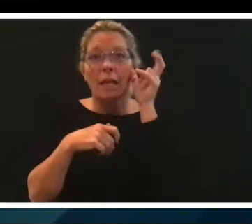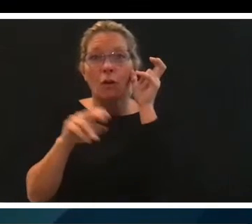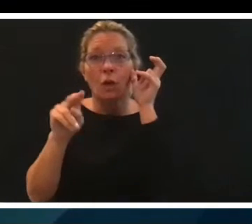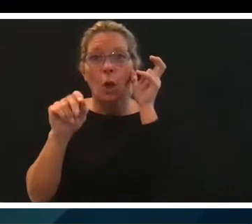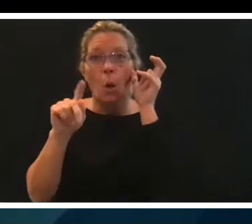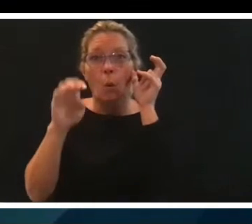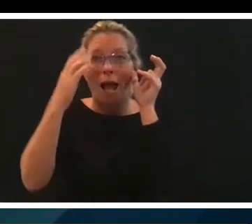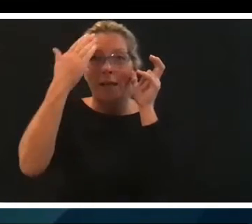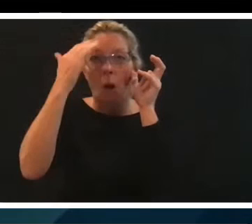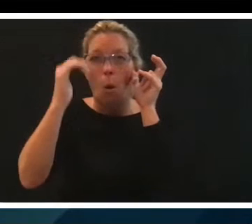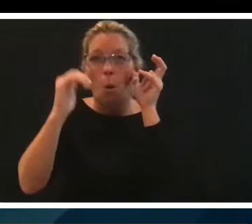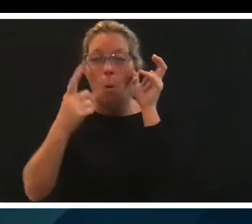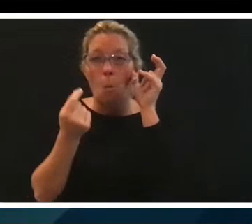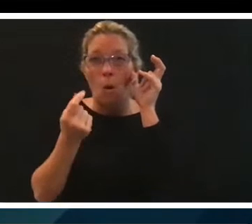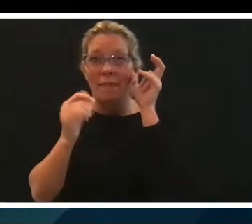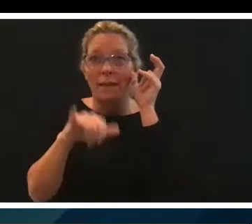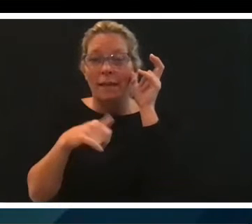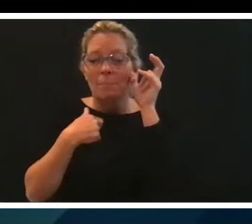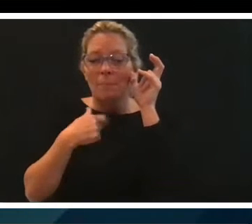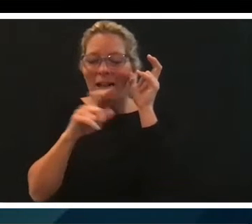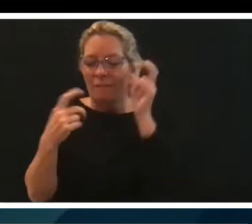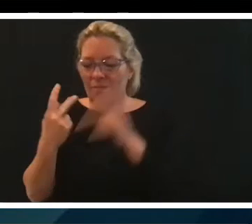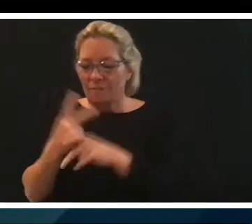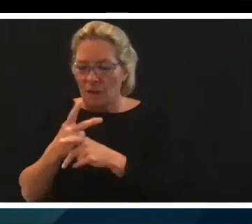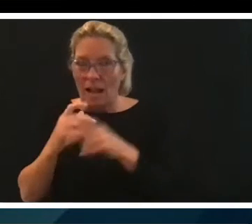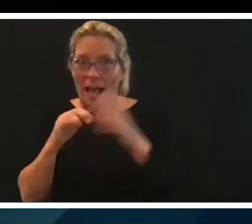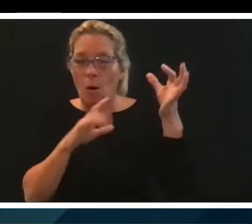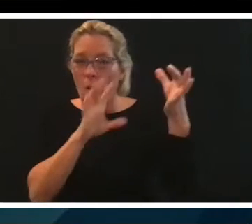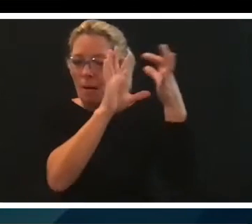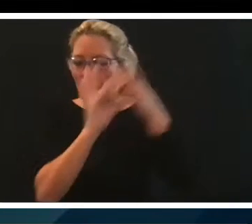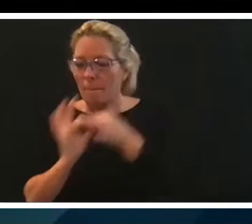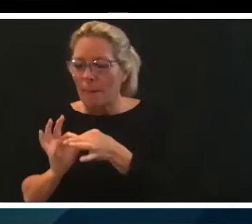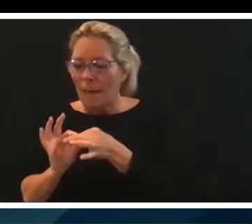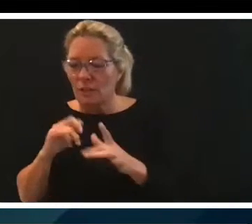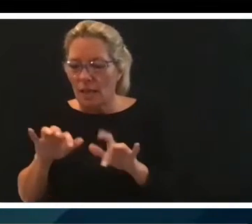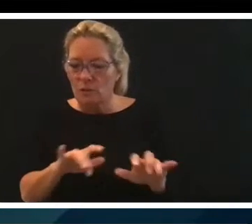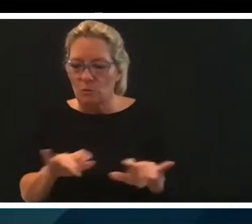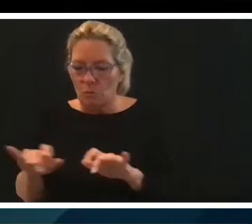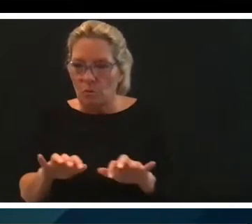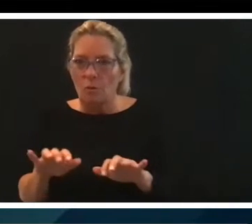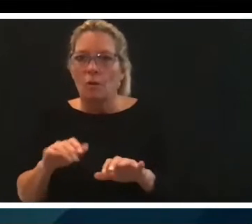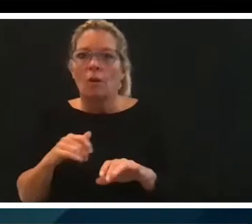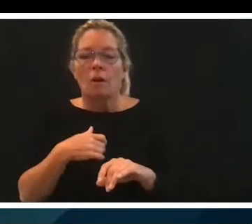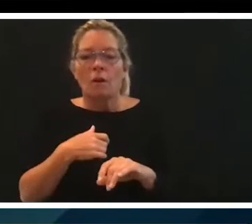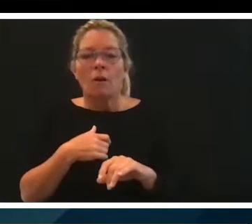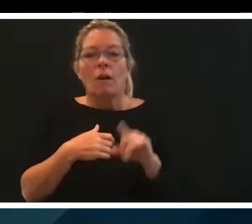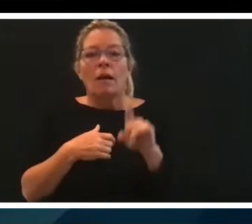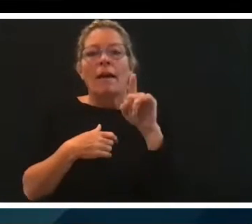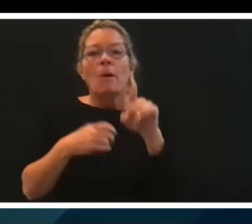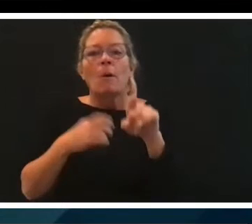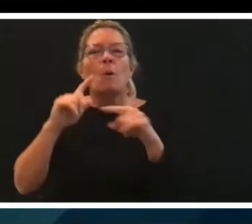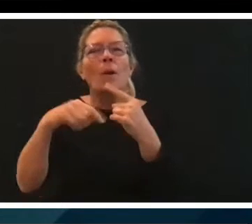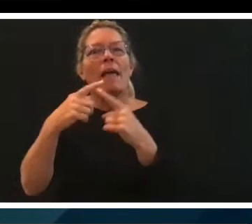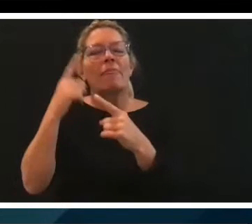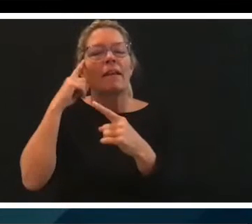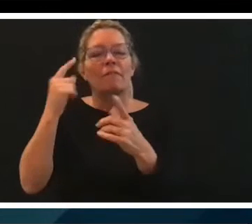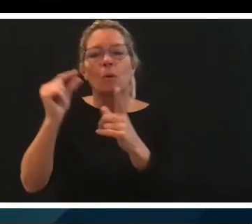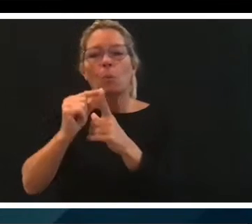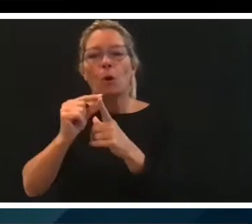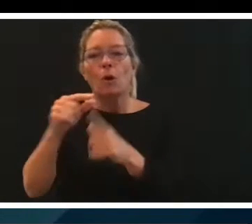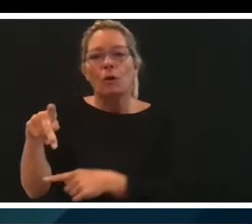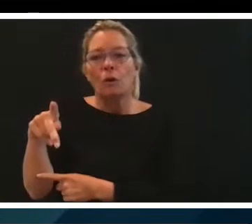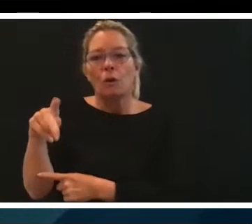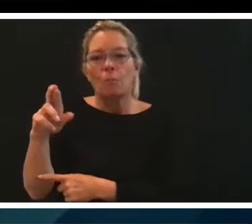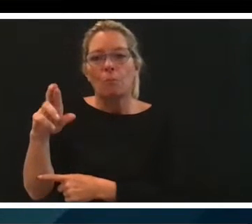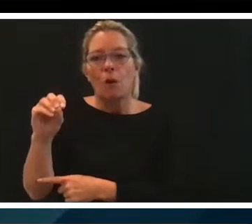when we're talking about, because when I think of like a Prodigy, you know, my mind goes to like, I'm thinking of like when I've seen depictions of